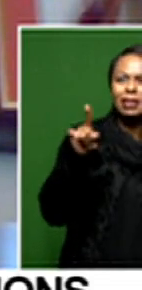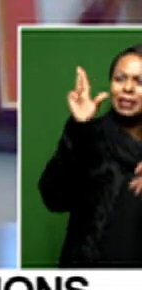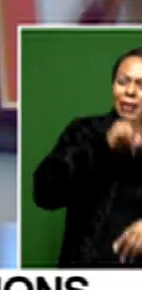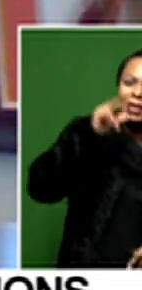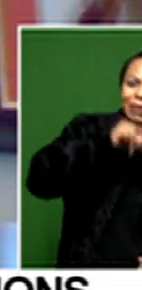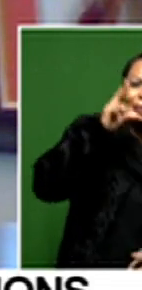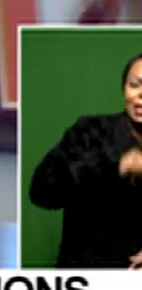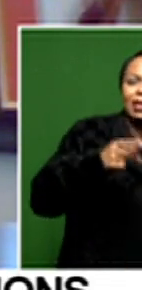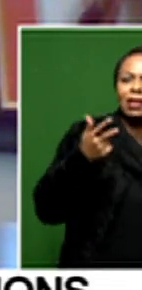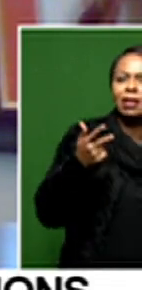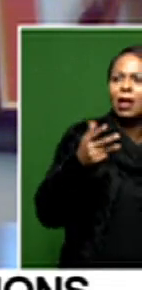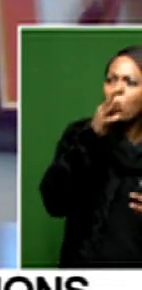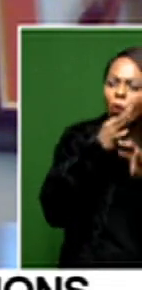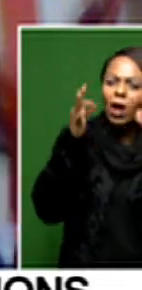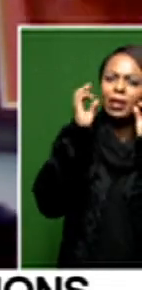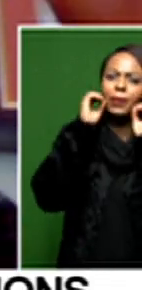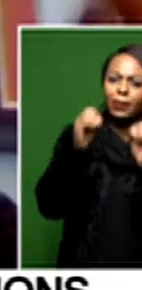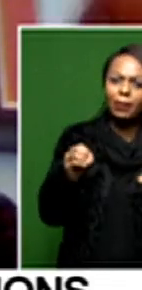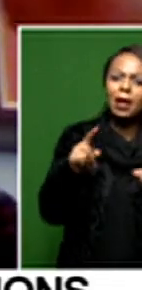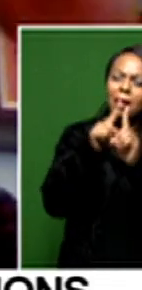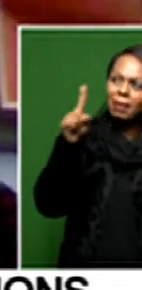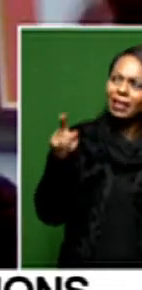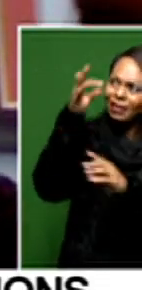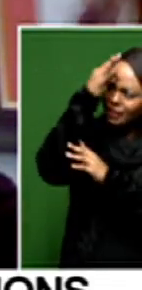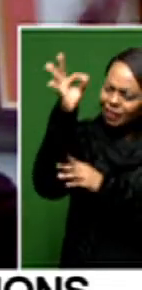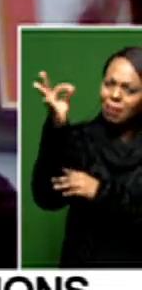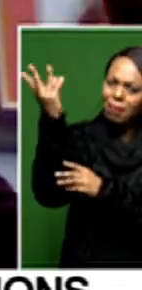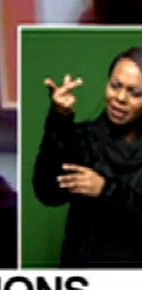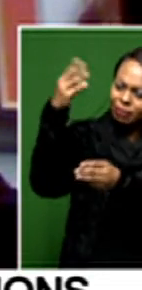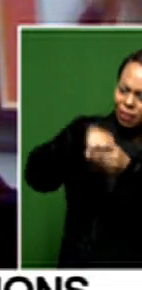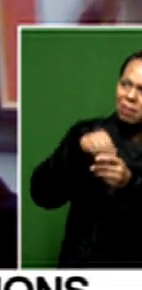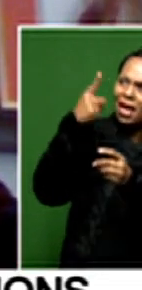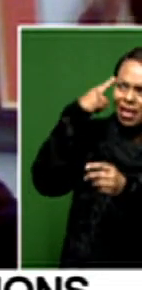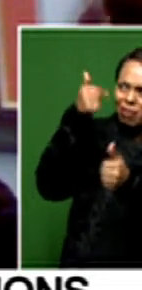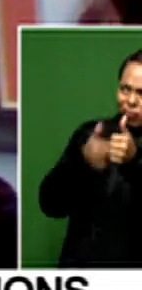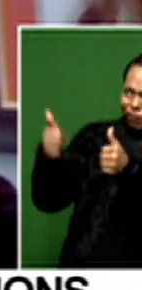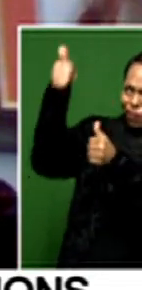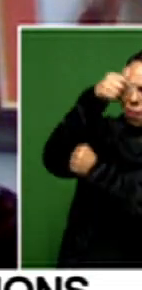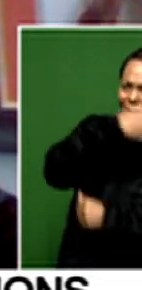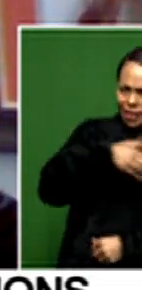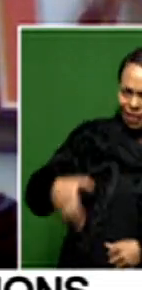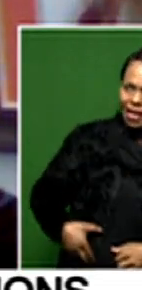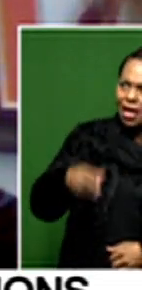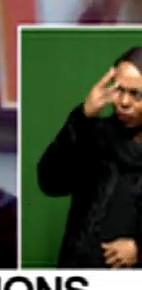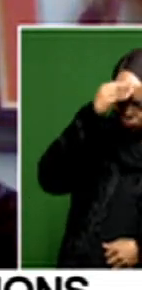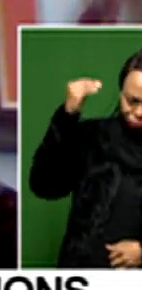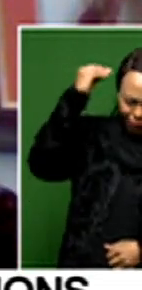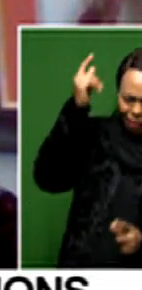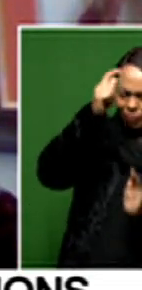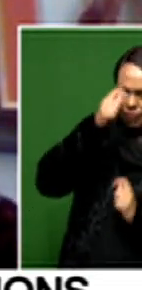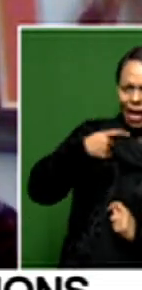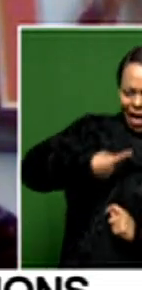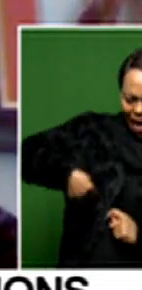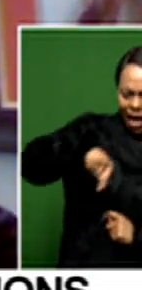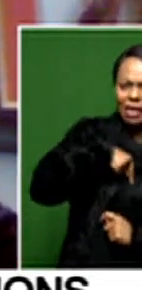not quiet. We are speaking. We will change it. But it has to filter from the top. I think if our president can really just recognize us and see